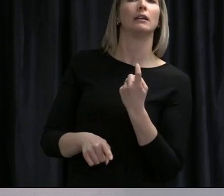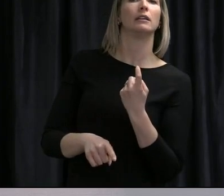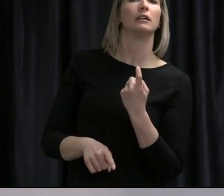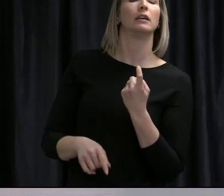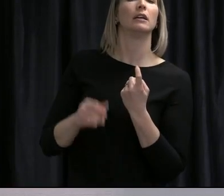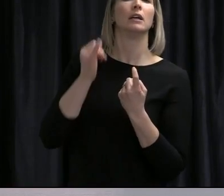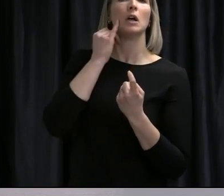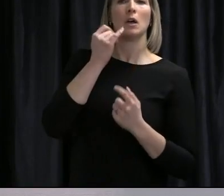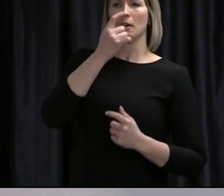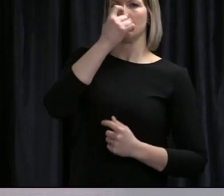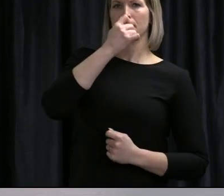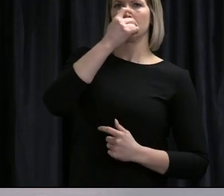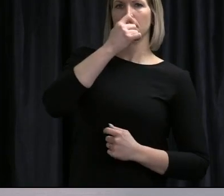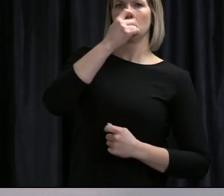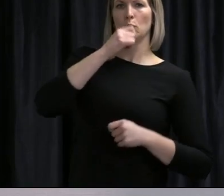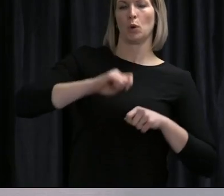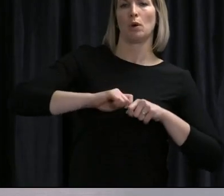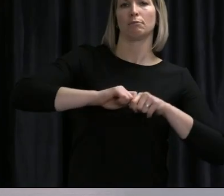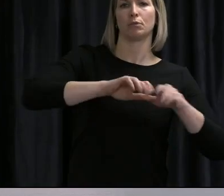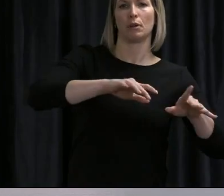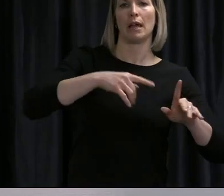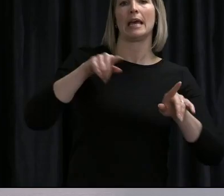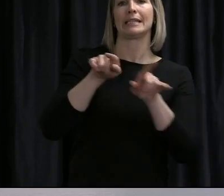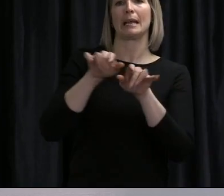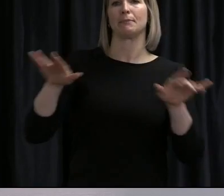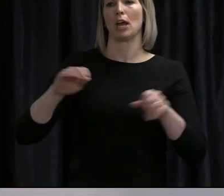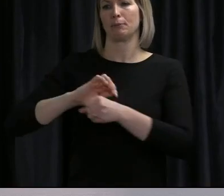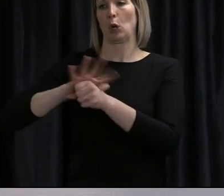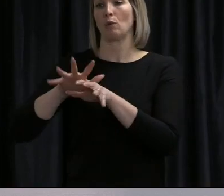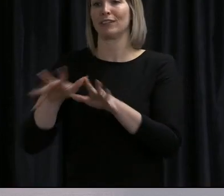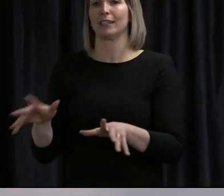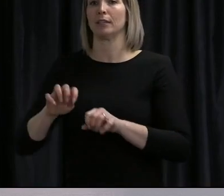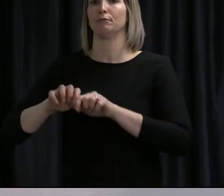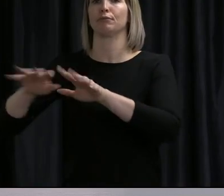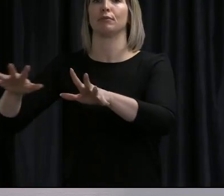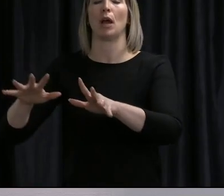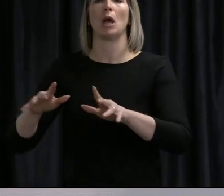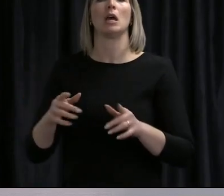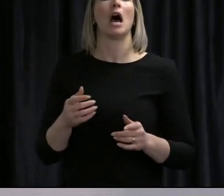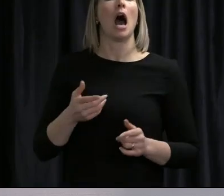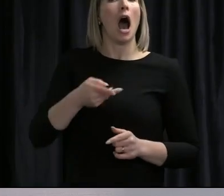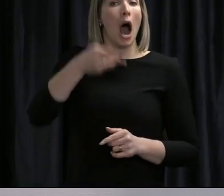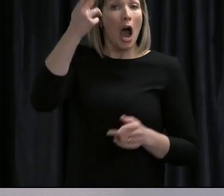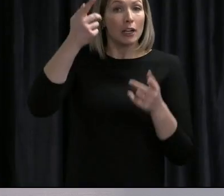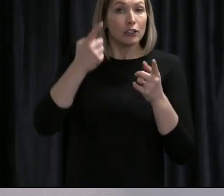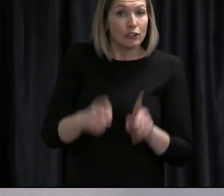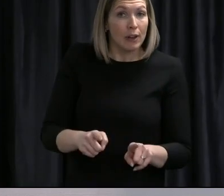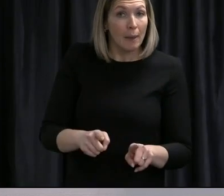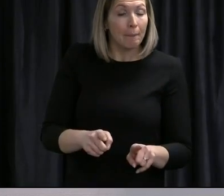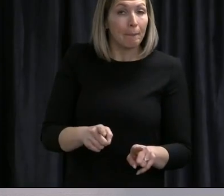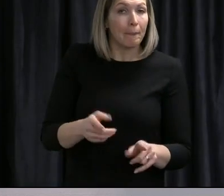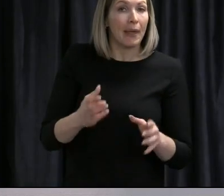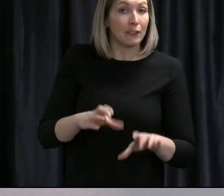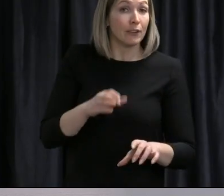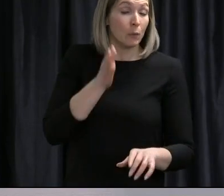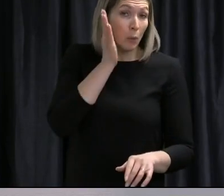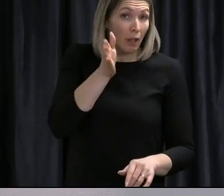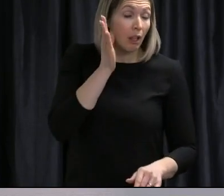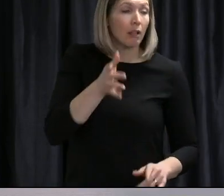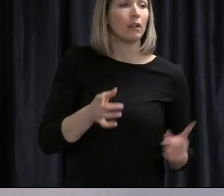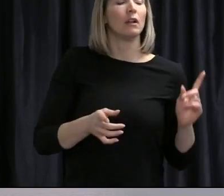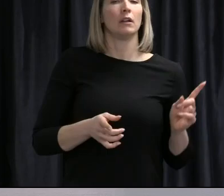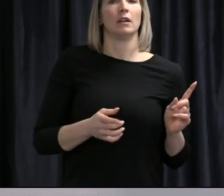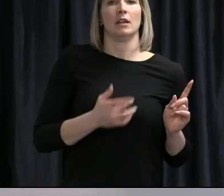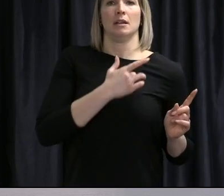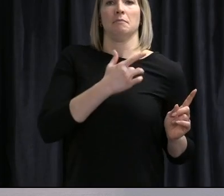flu outbreak at the same time as a pandemic to the health system? Yeah, I mean, this virus and severe influenza basically